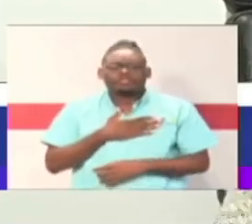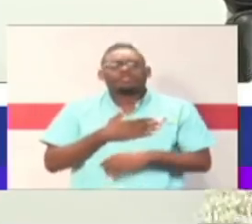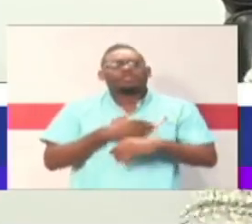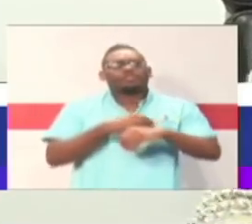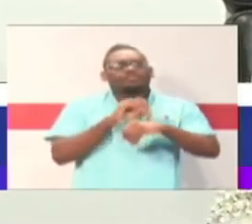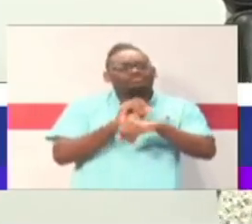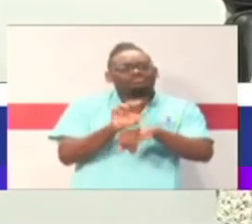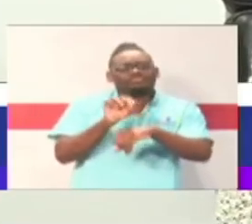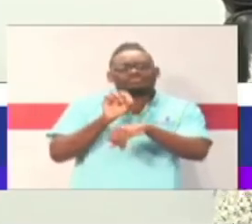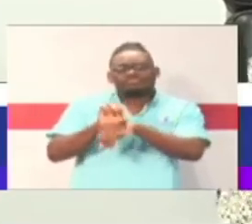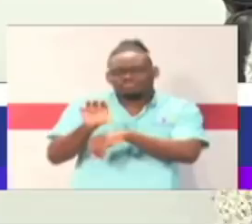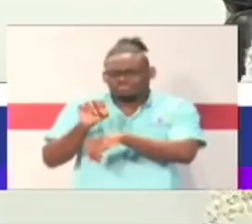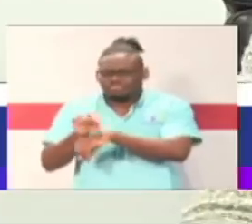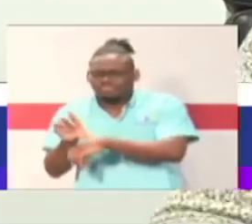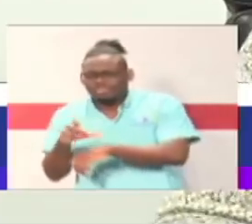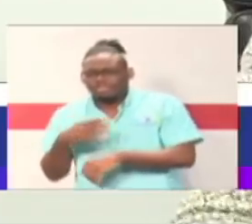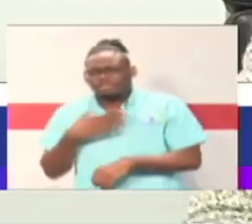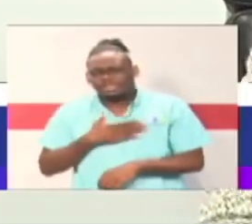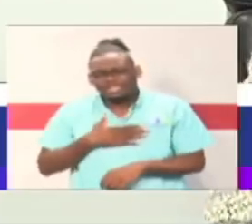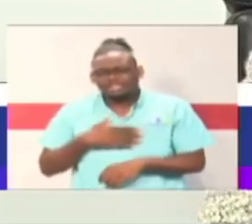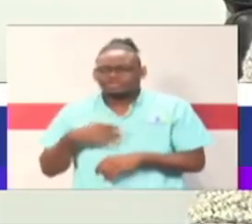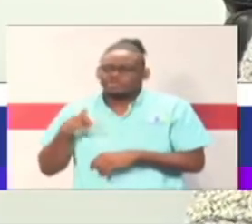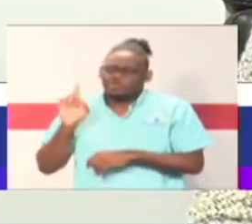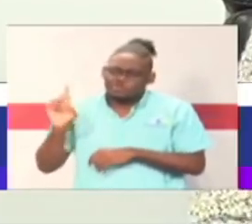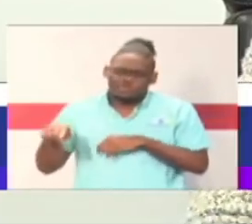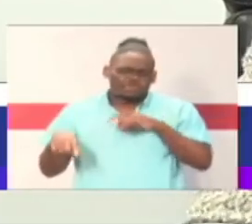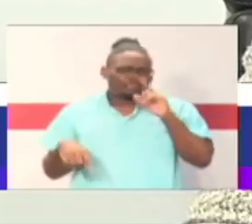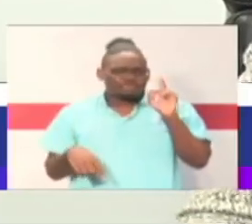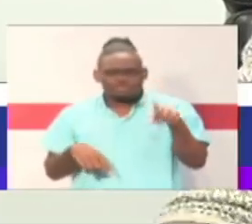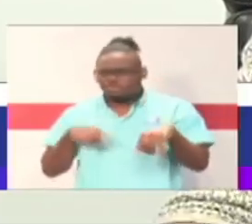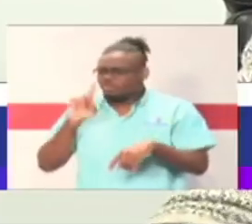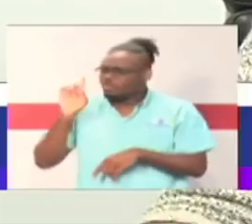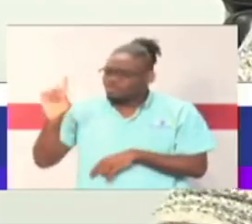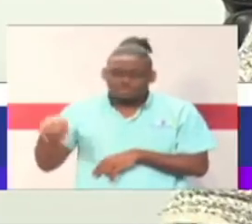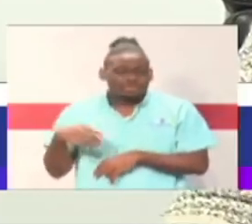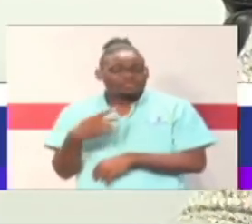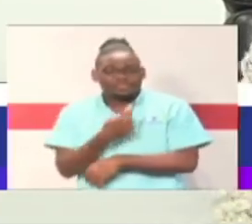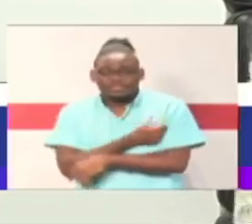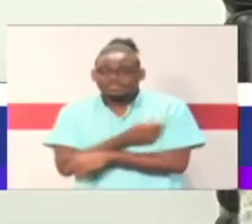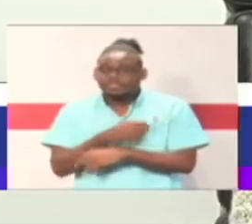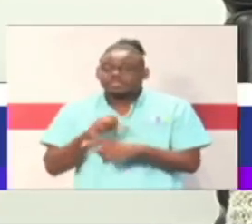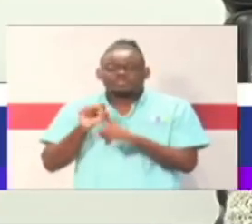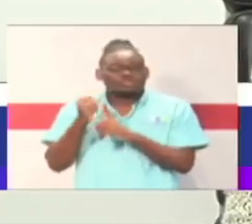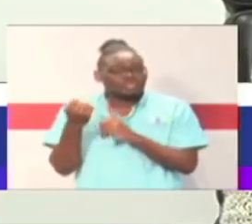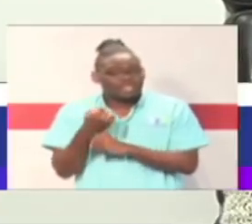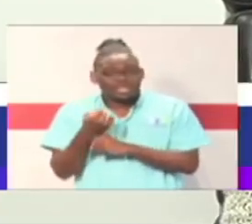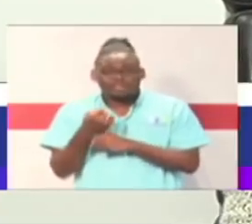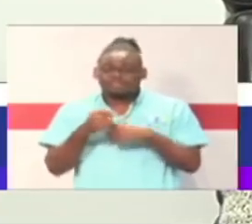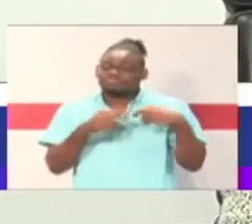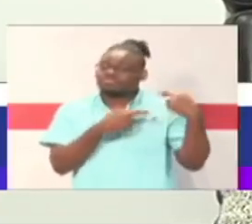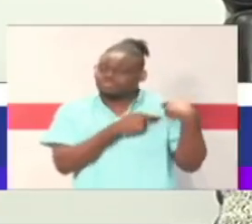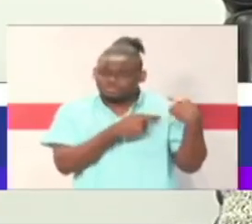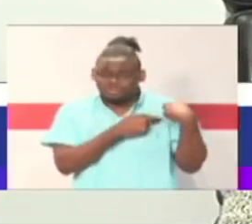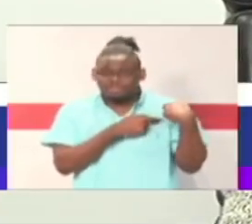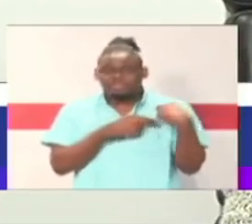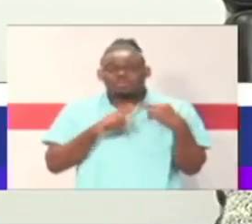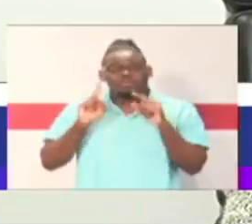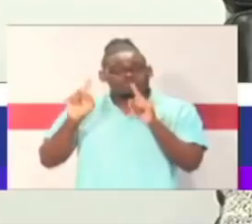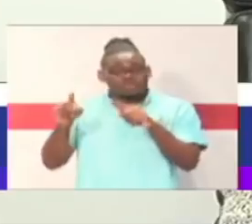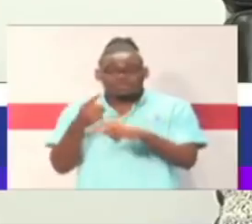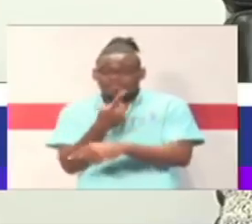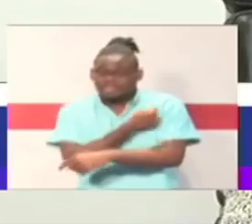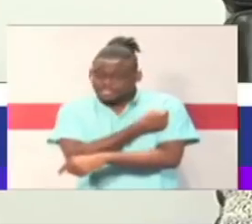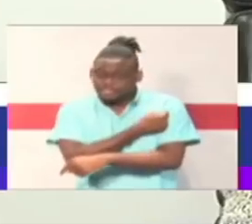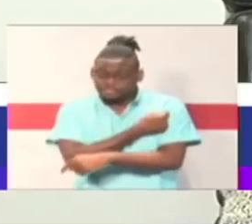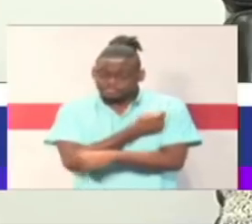civic responsibility in obtaining their vaccine once they are eligible. The second question was about the Abdullah and